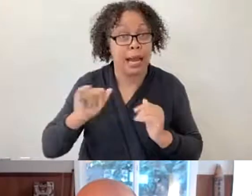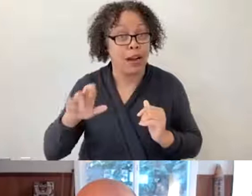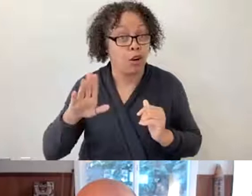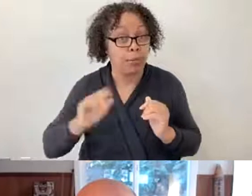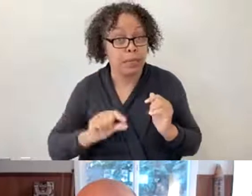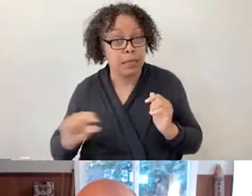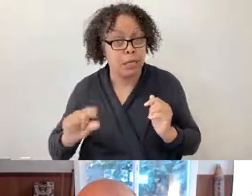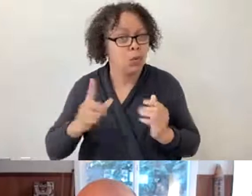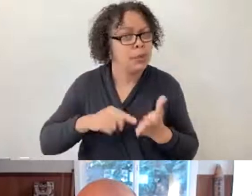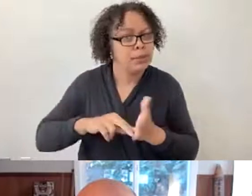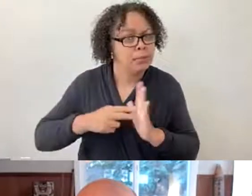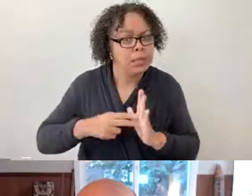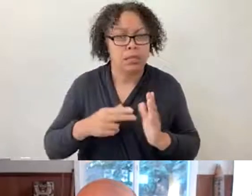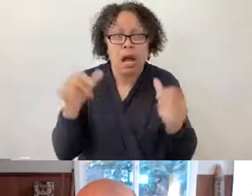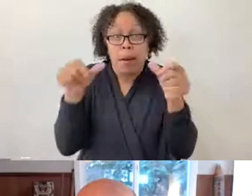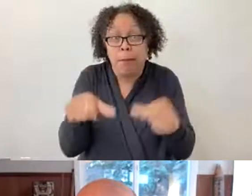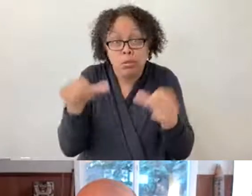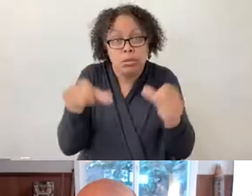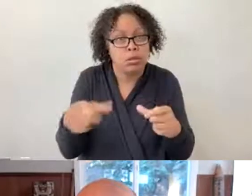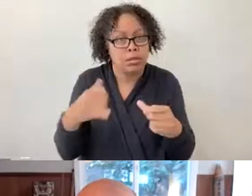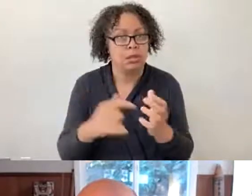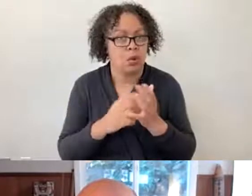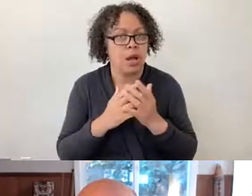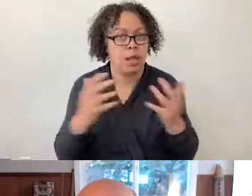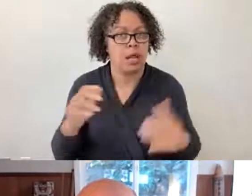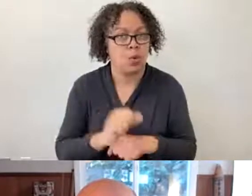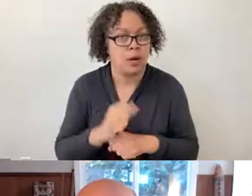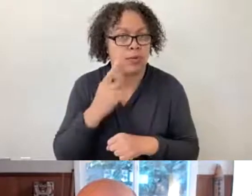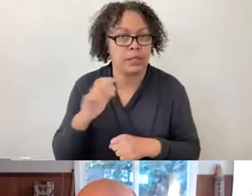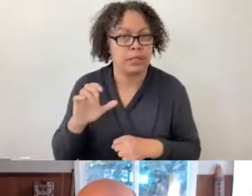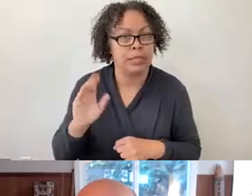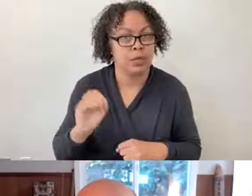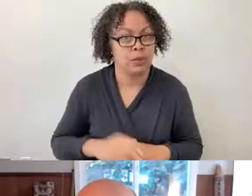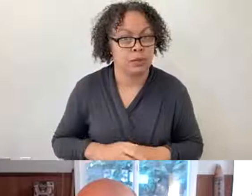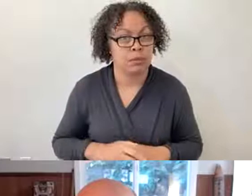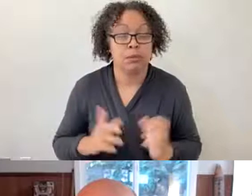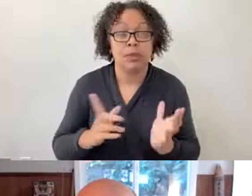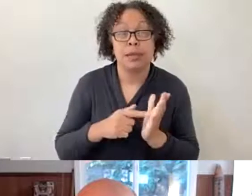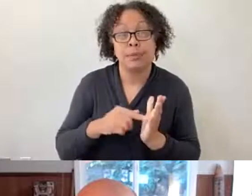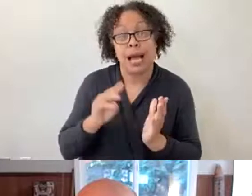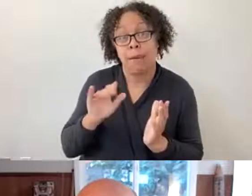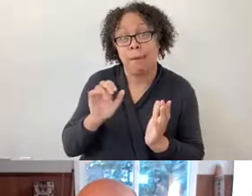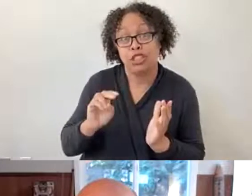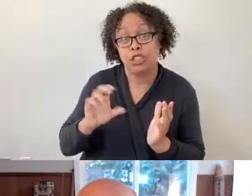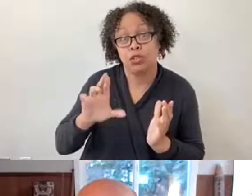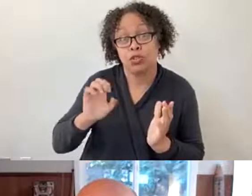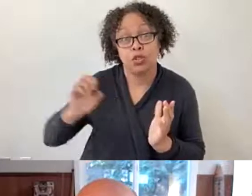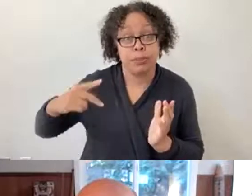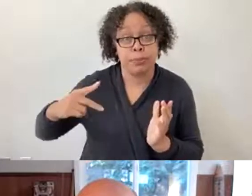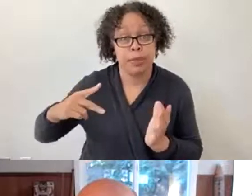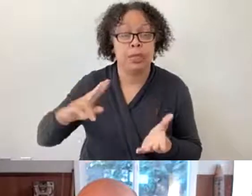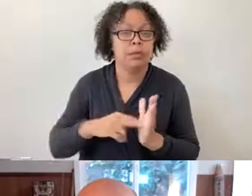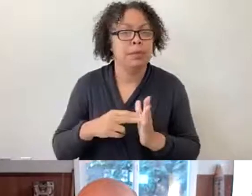about? Even just a poster is a lot of work. Or there will be mission creep, where somebody will say, well, let's just